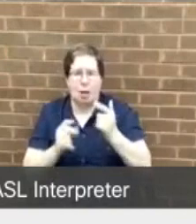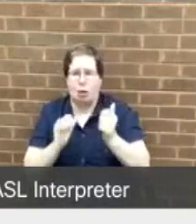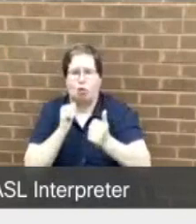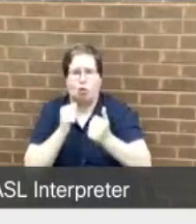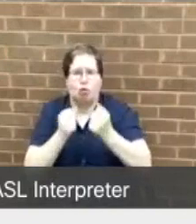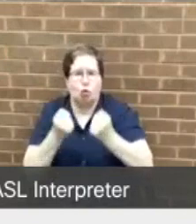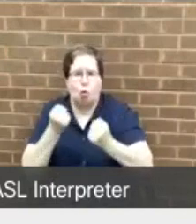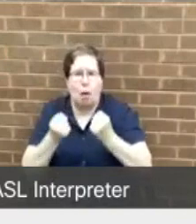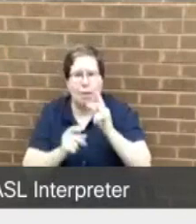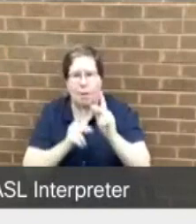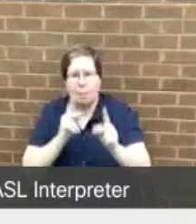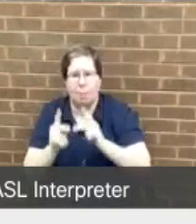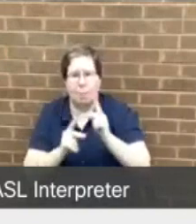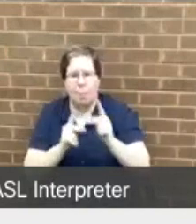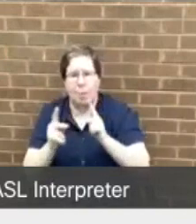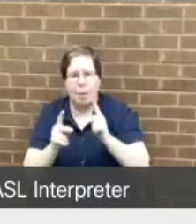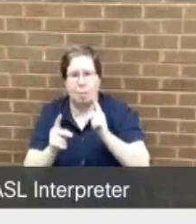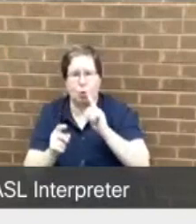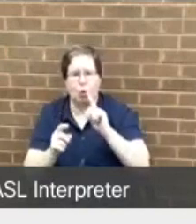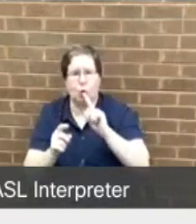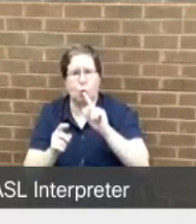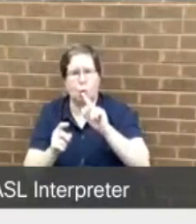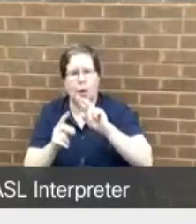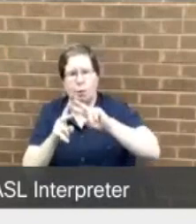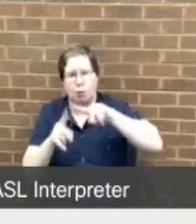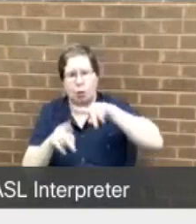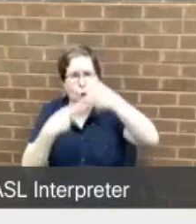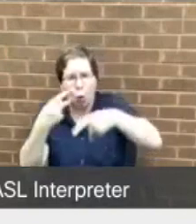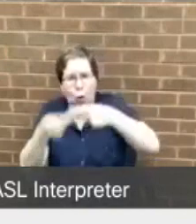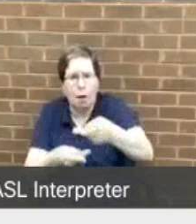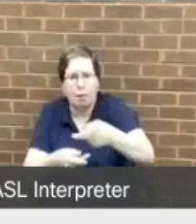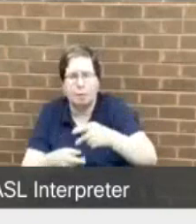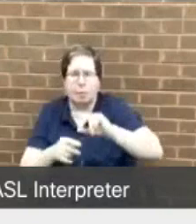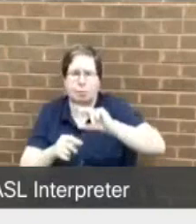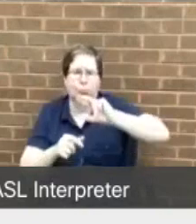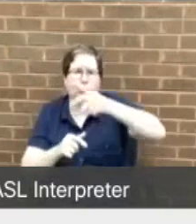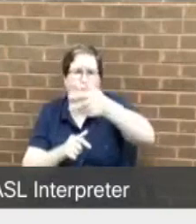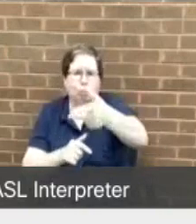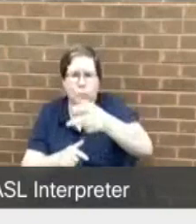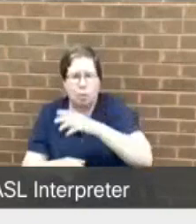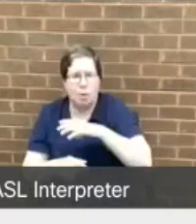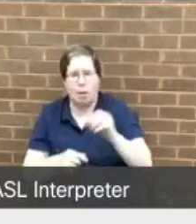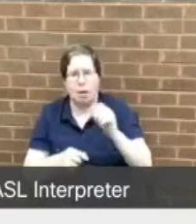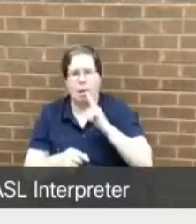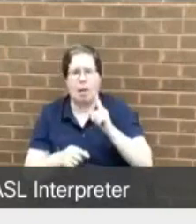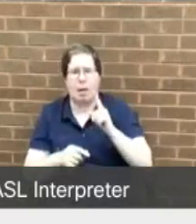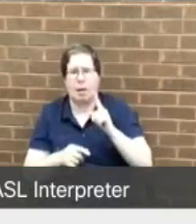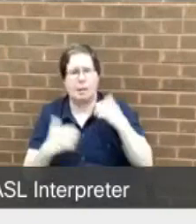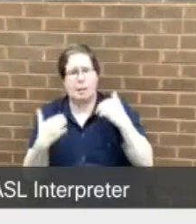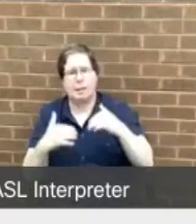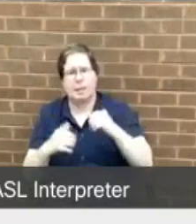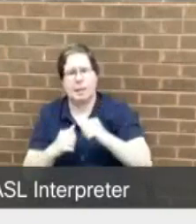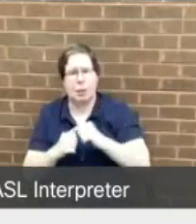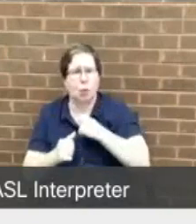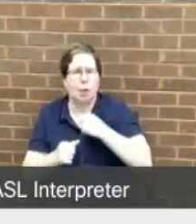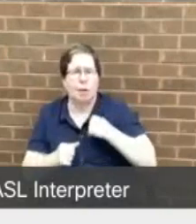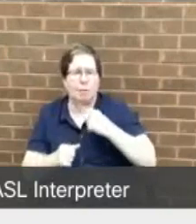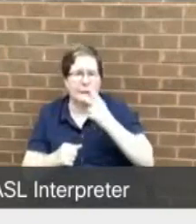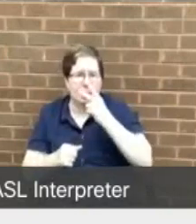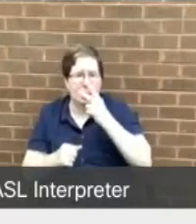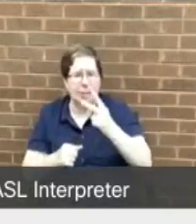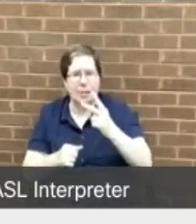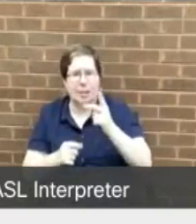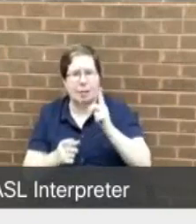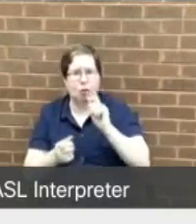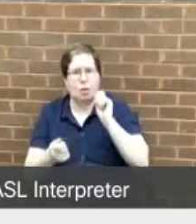never seen, people doing donuts on major highways, and just really kind of risky behavior. So we've certainly tried to